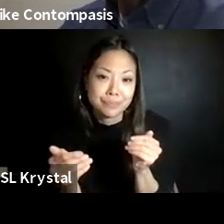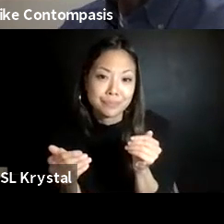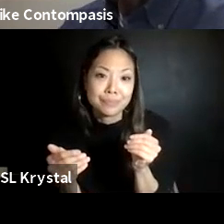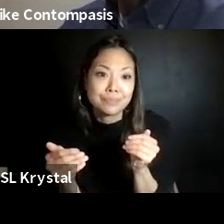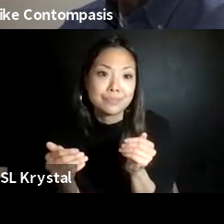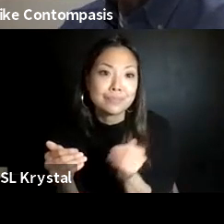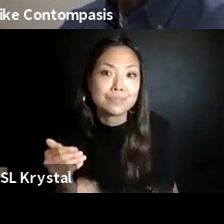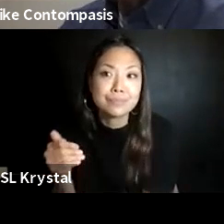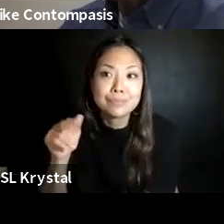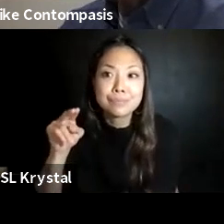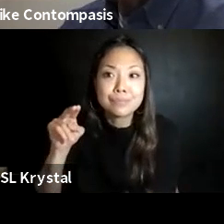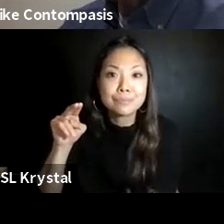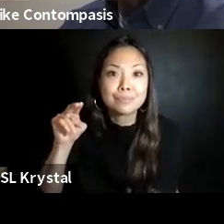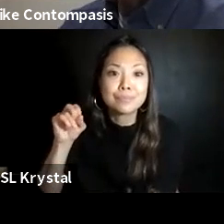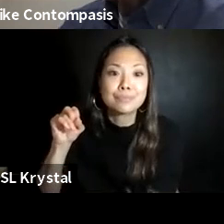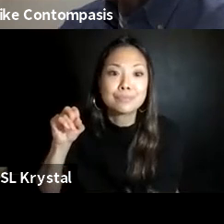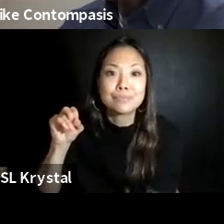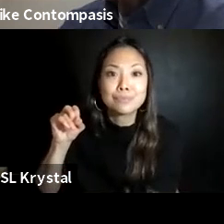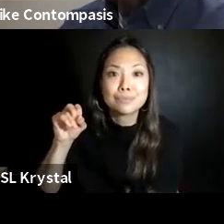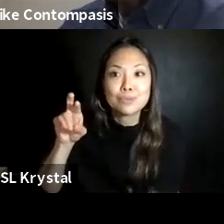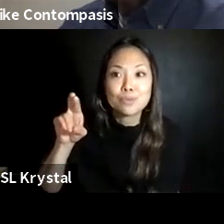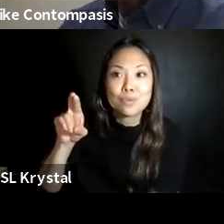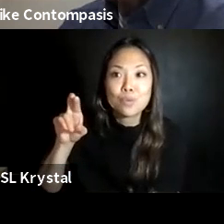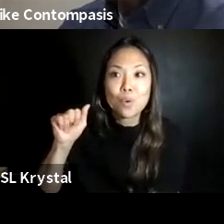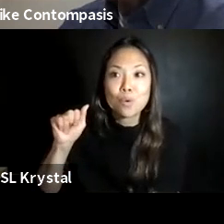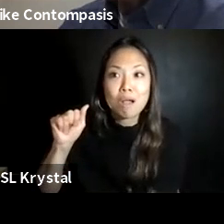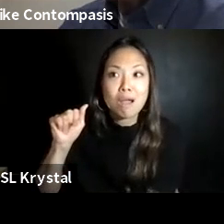is Nora McManus Vincent.